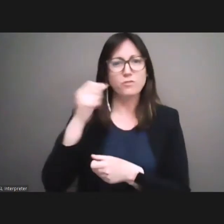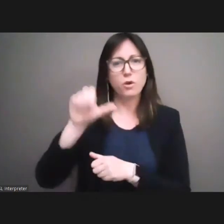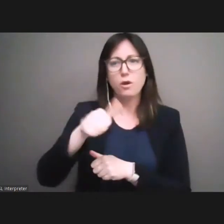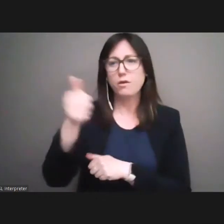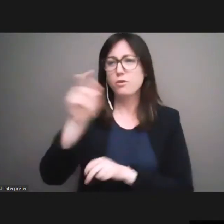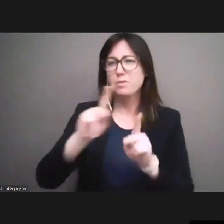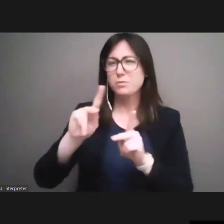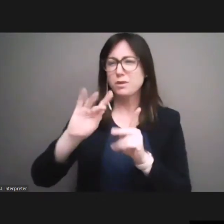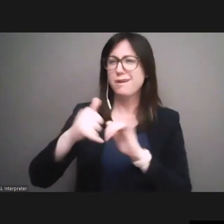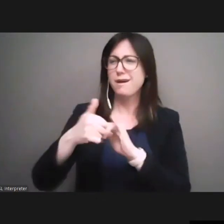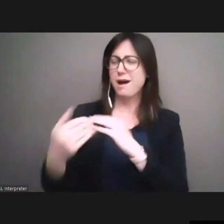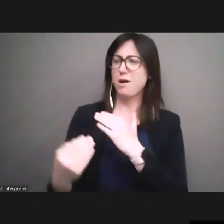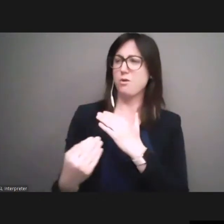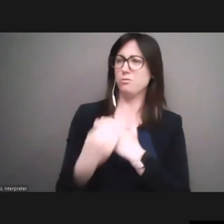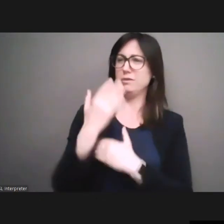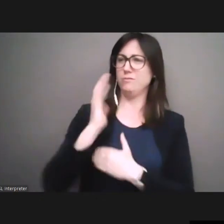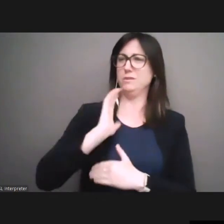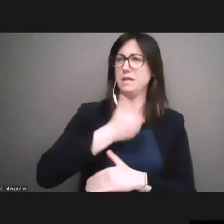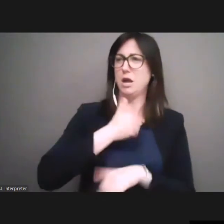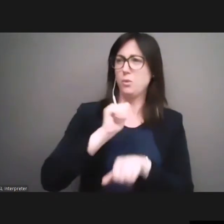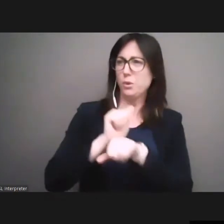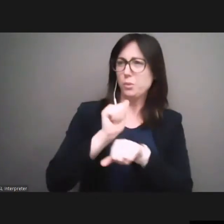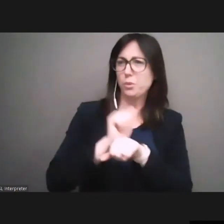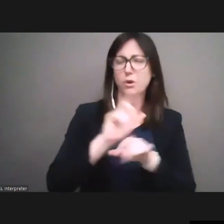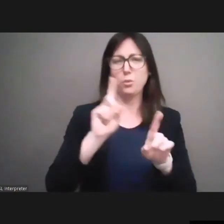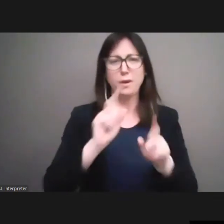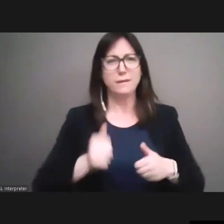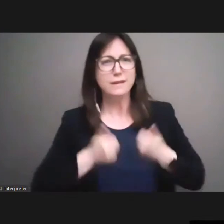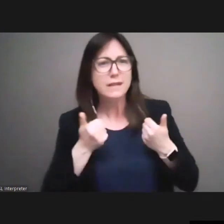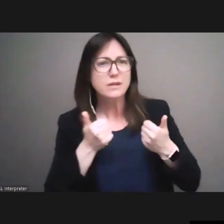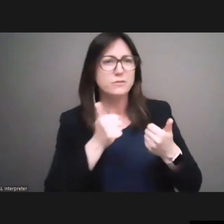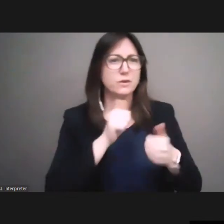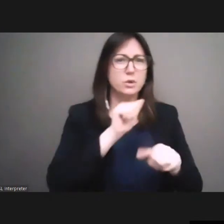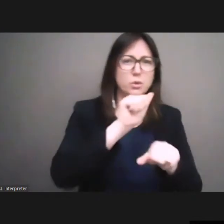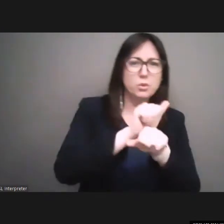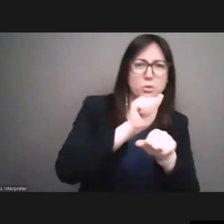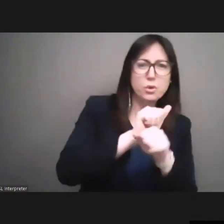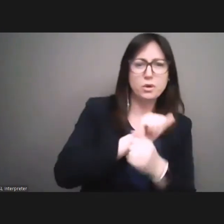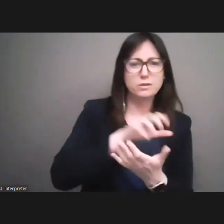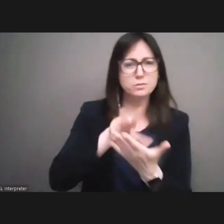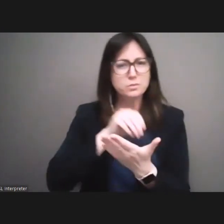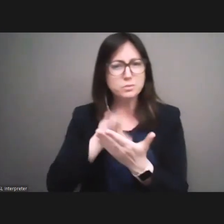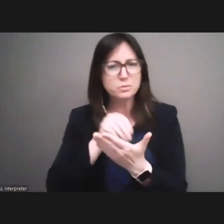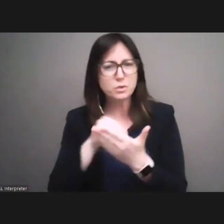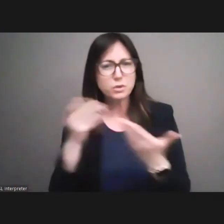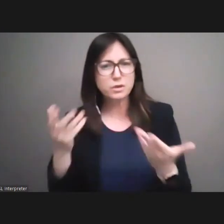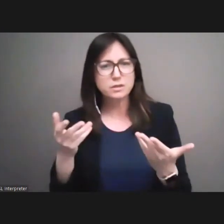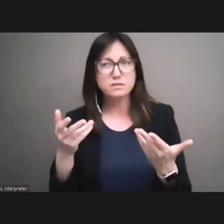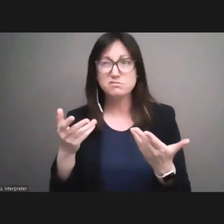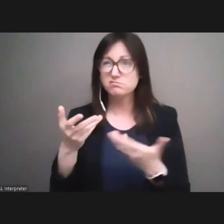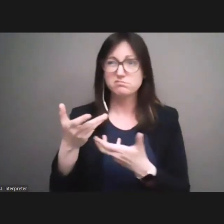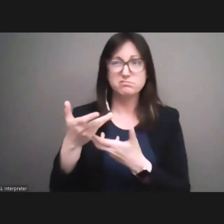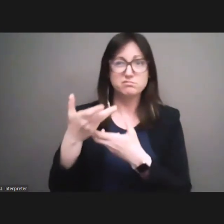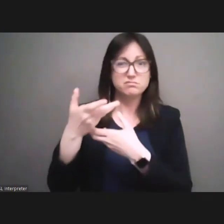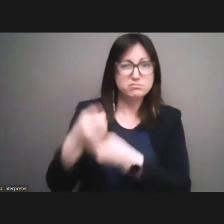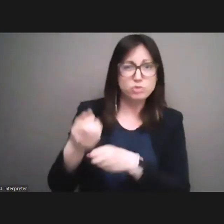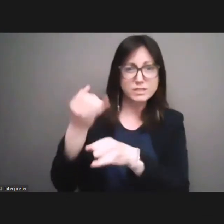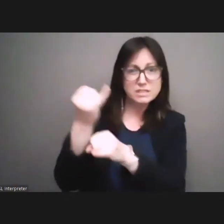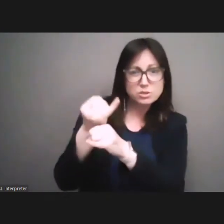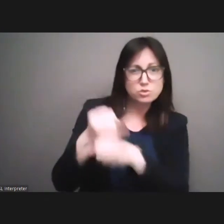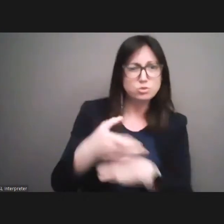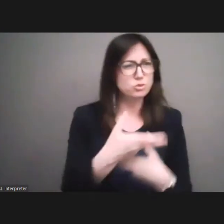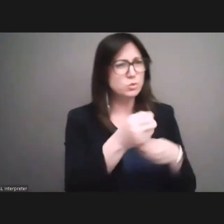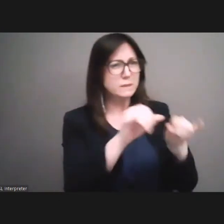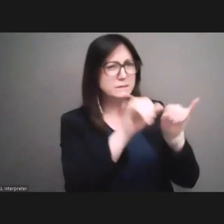how we take part in the places we live, work, and learn? We're exploring trust in institutions and systems, as well